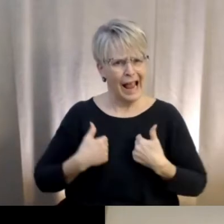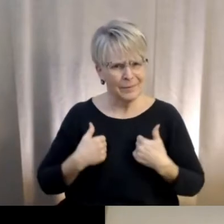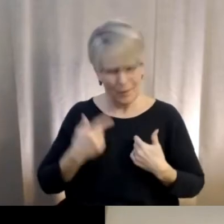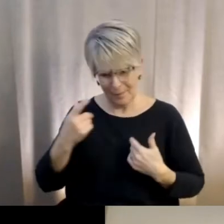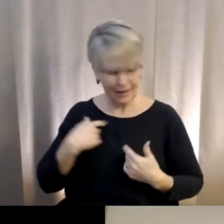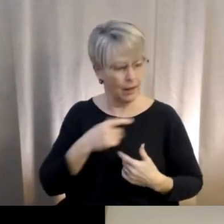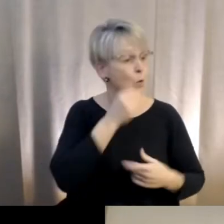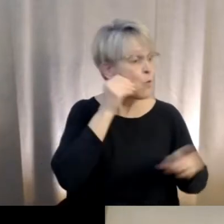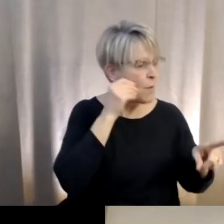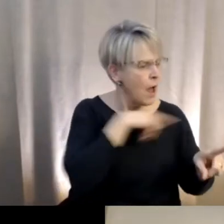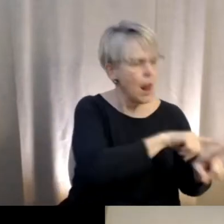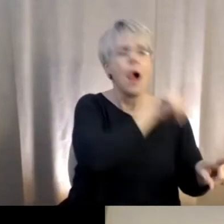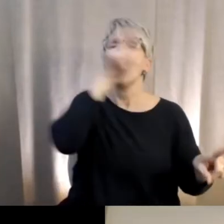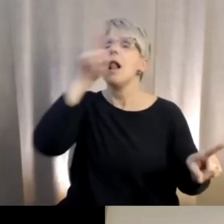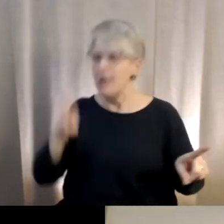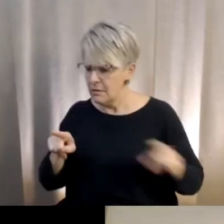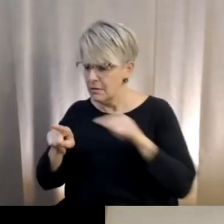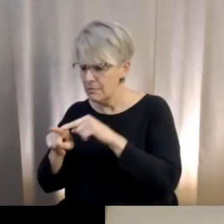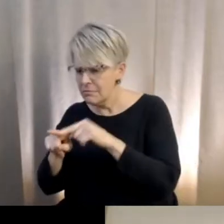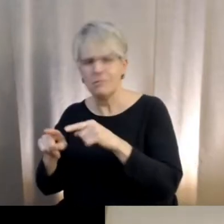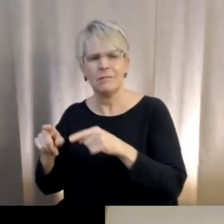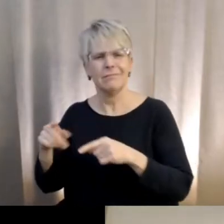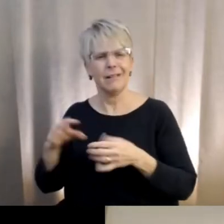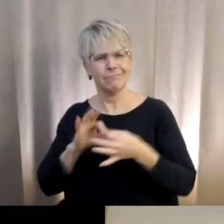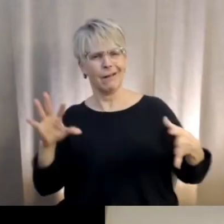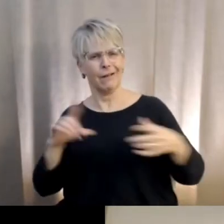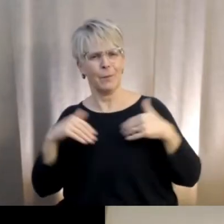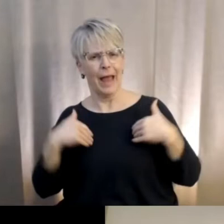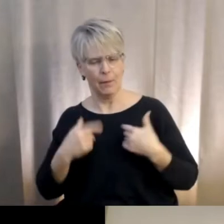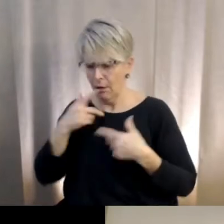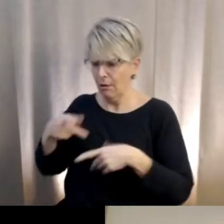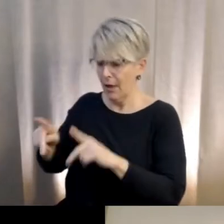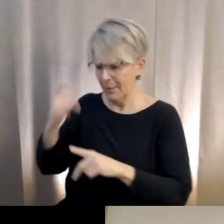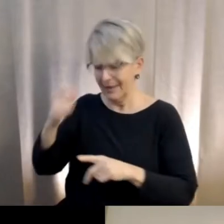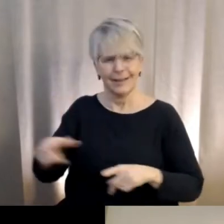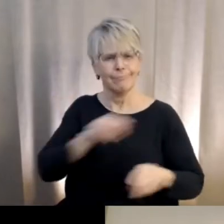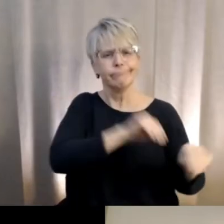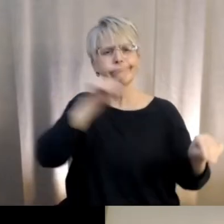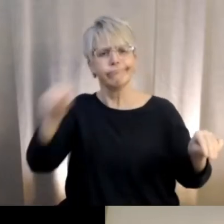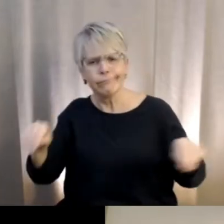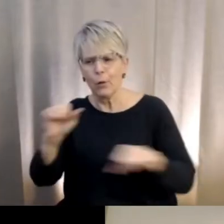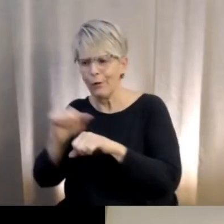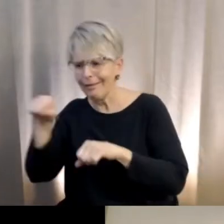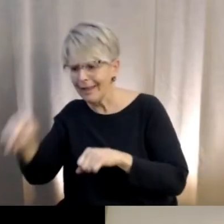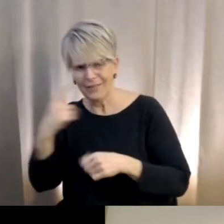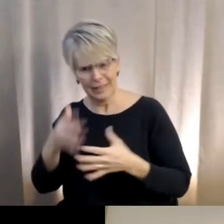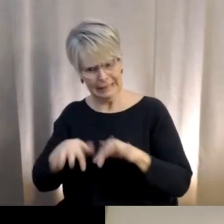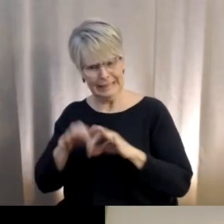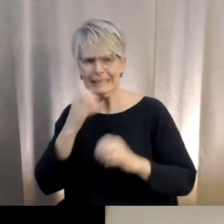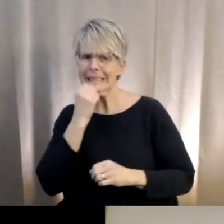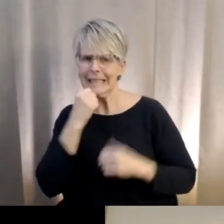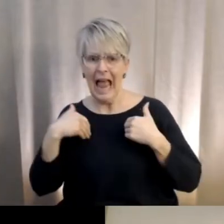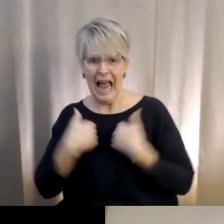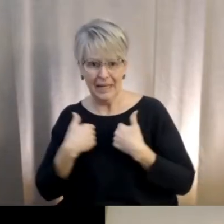periods of time. And we certainly started to allow that because they were away from home and saw how important an animal was to them. But